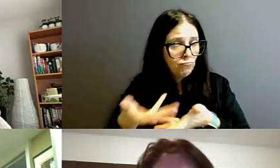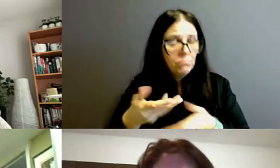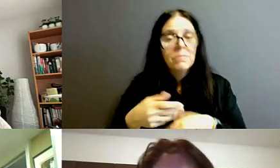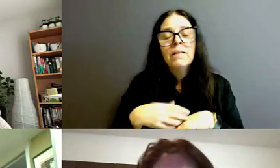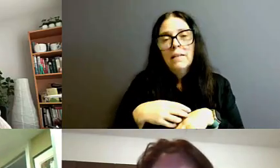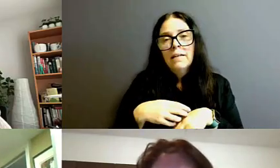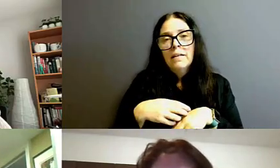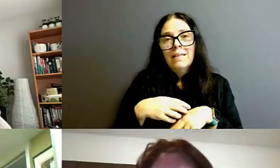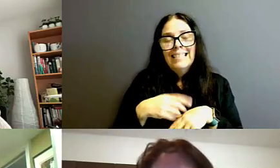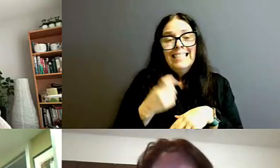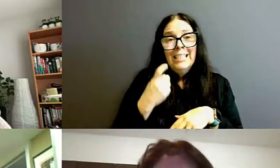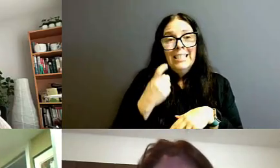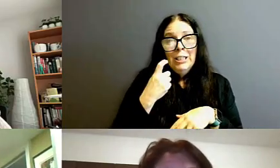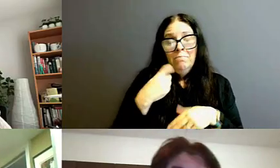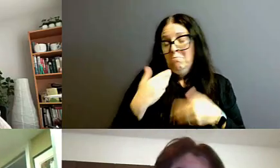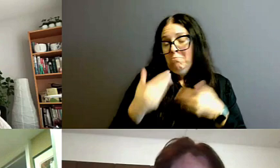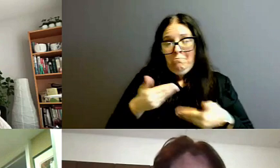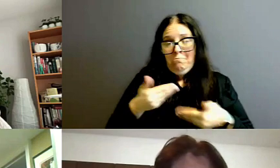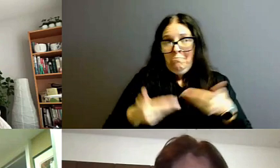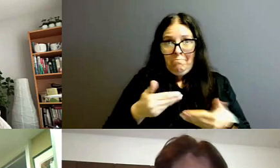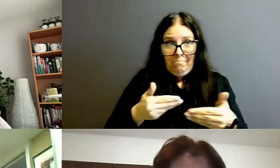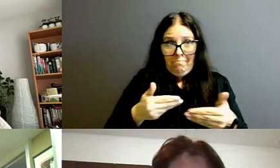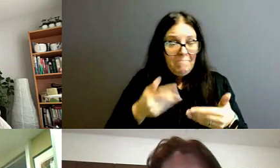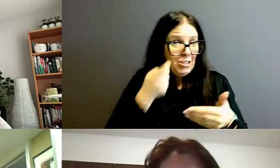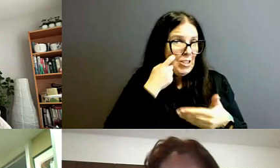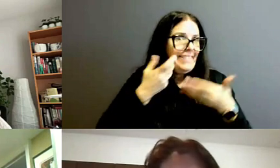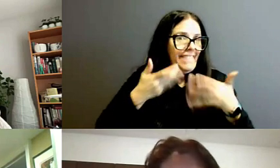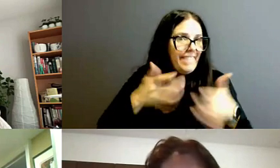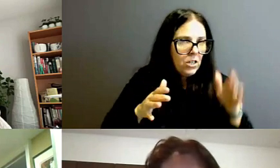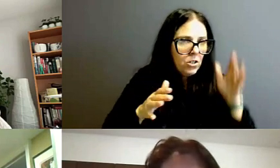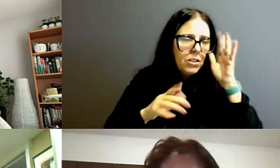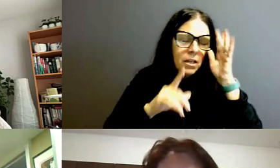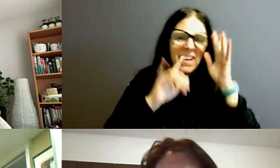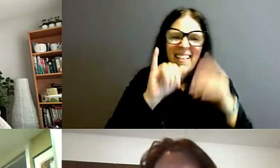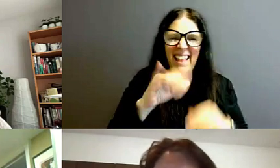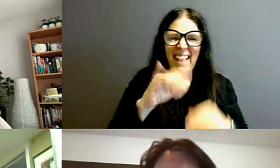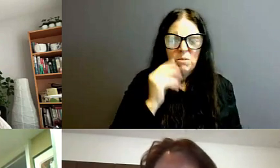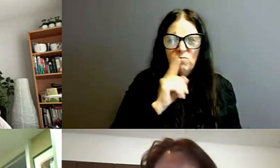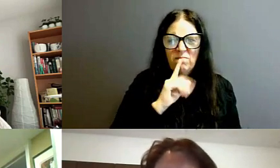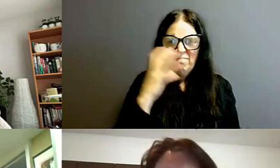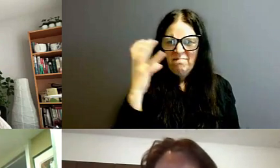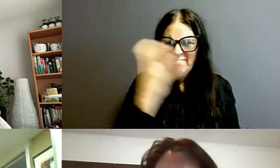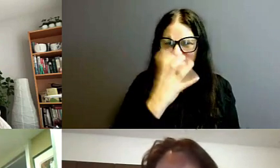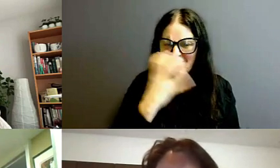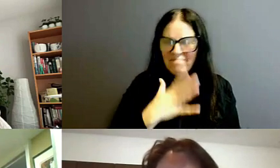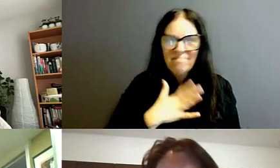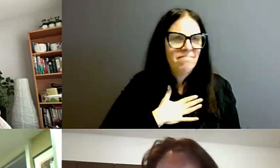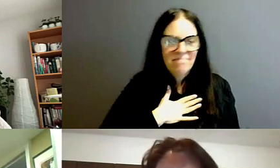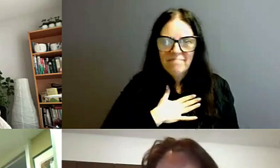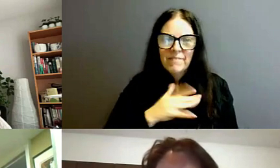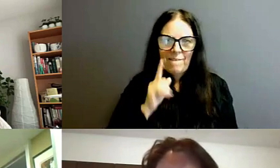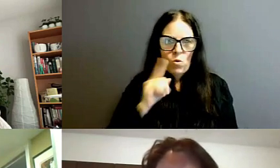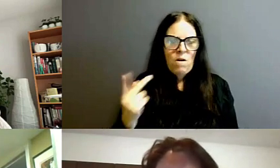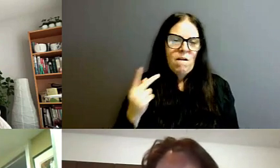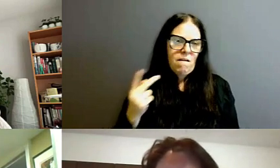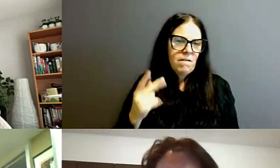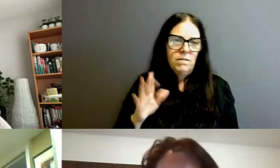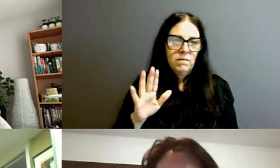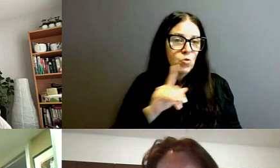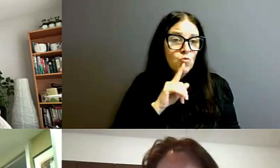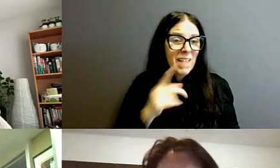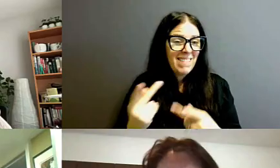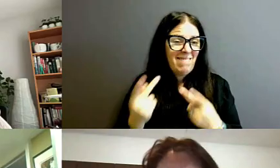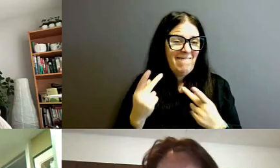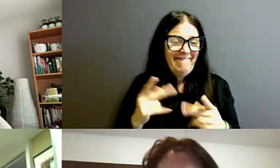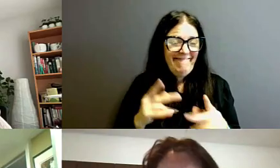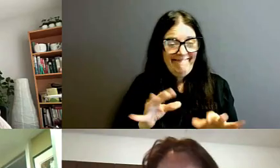we just finished it. It was an amazing experience for both Amberine and I. We had not a clue